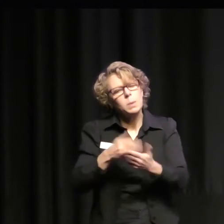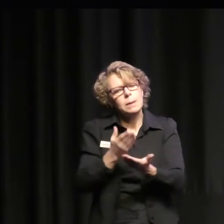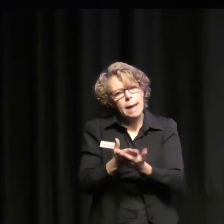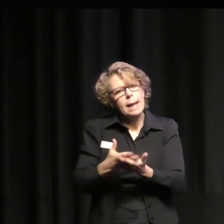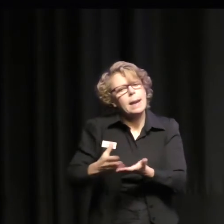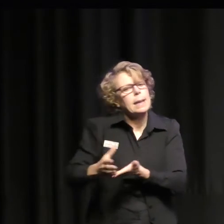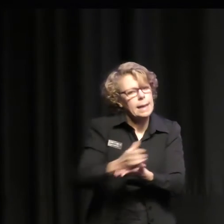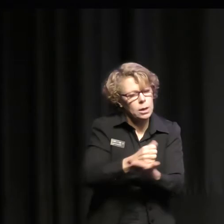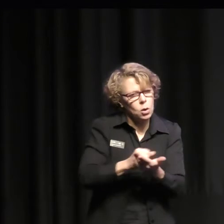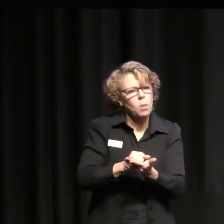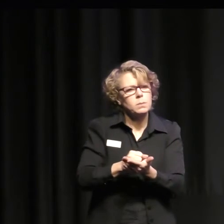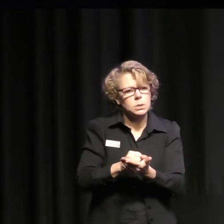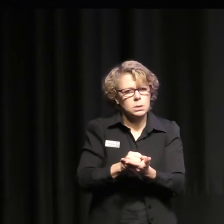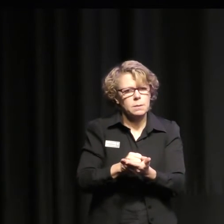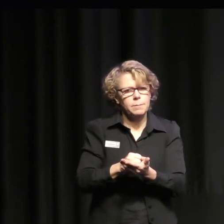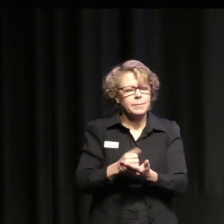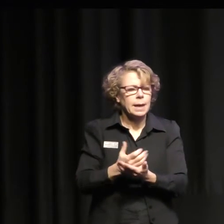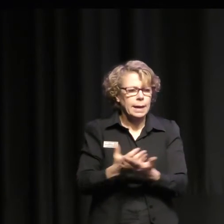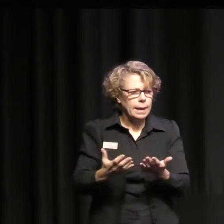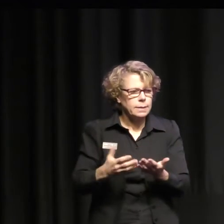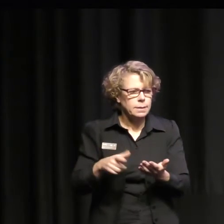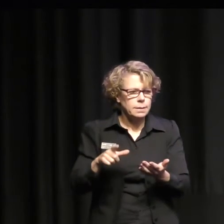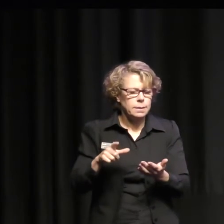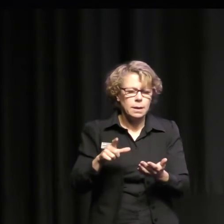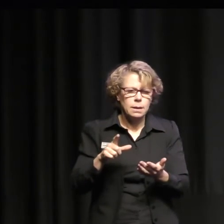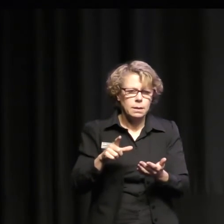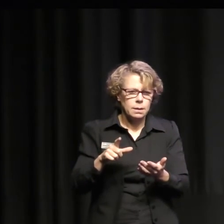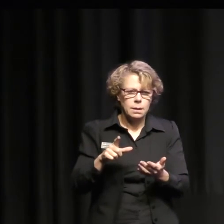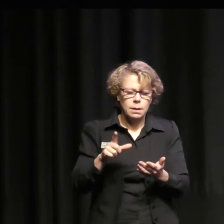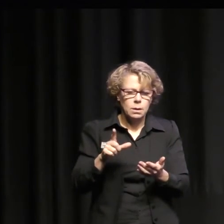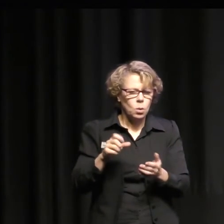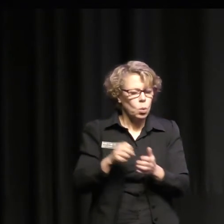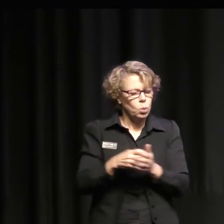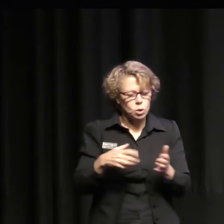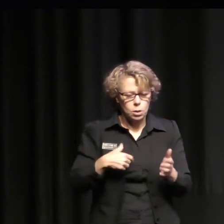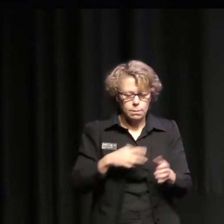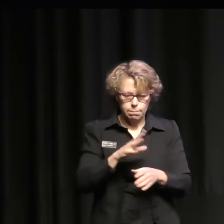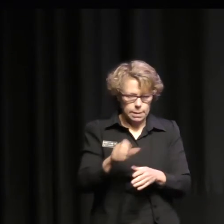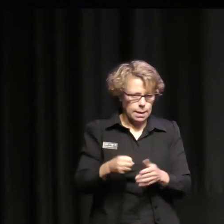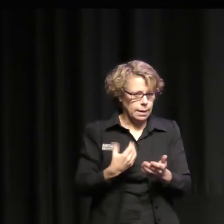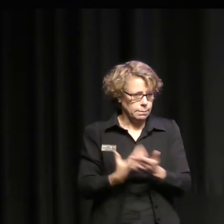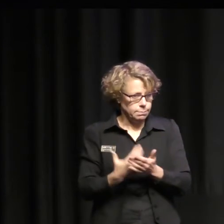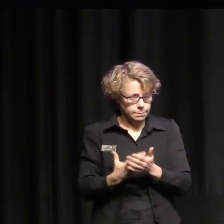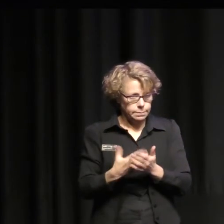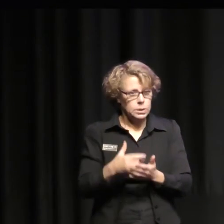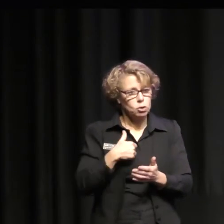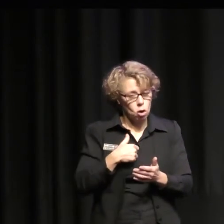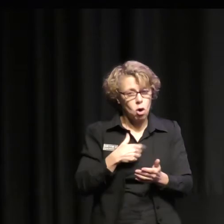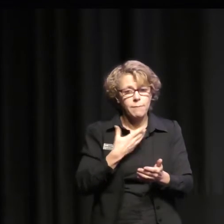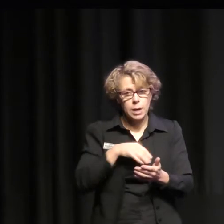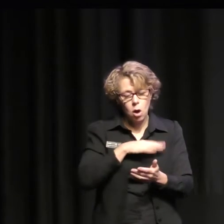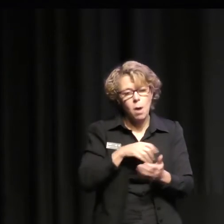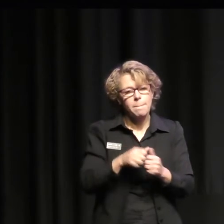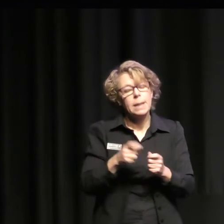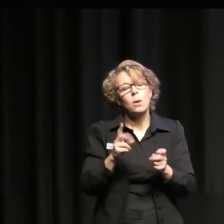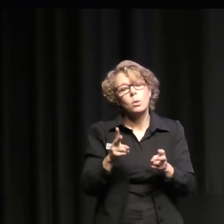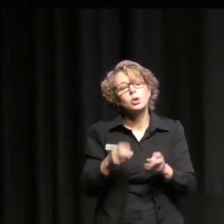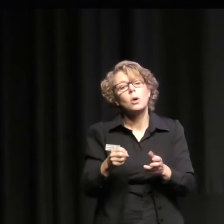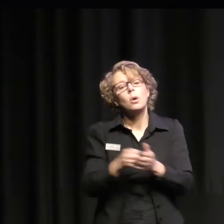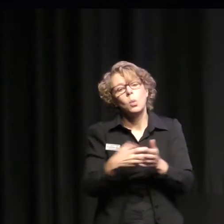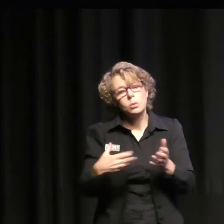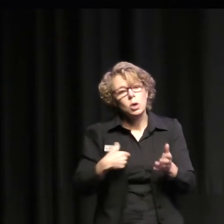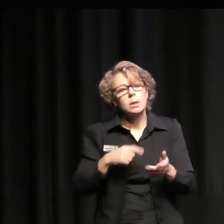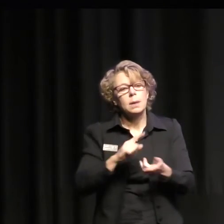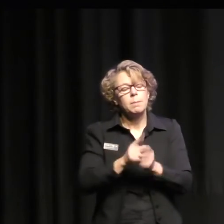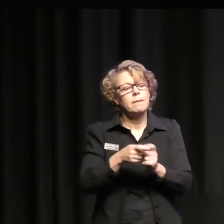It was introduced not for all the reasons that I've been arguing for a basic income, but because it was a